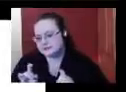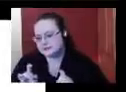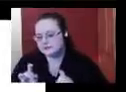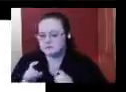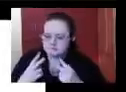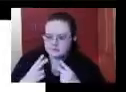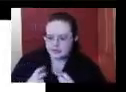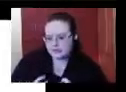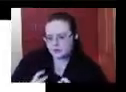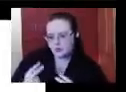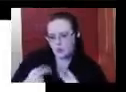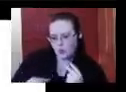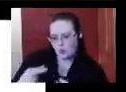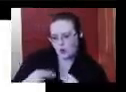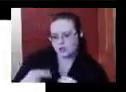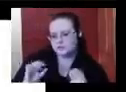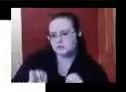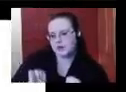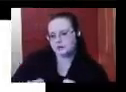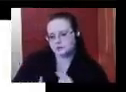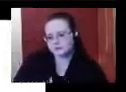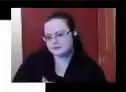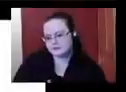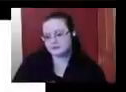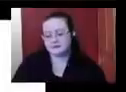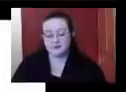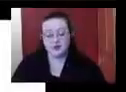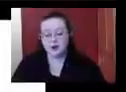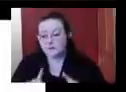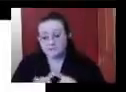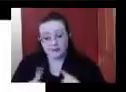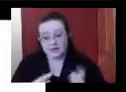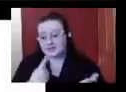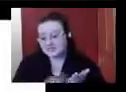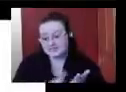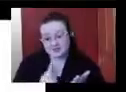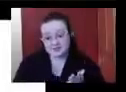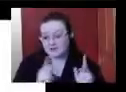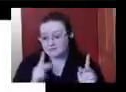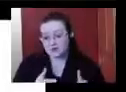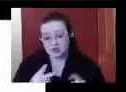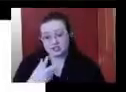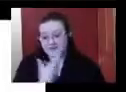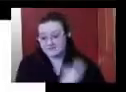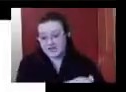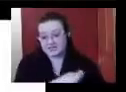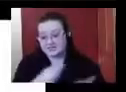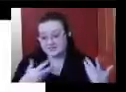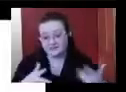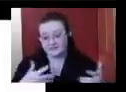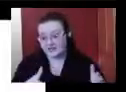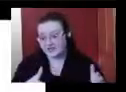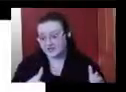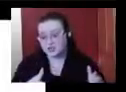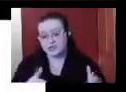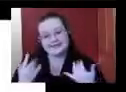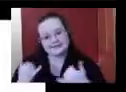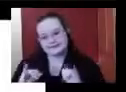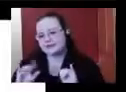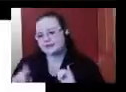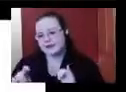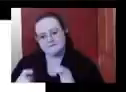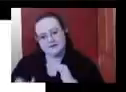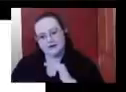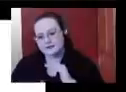be situations when fully vaccinated individuals will be directed to self-isolate after a high-risk exposure.